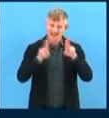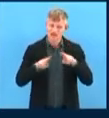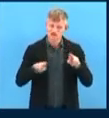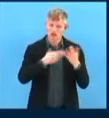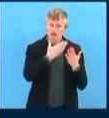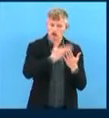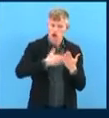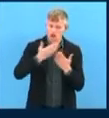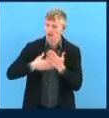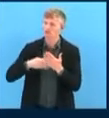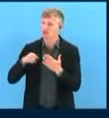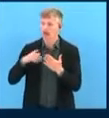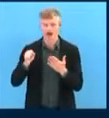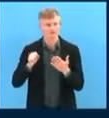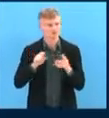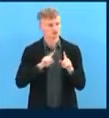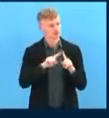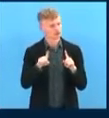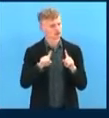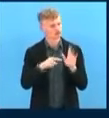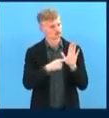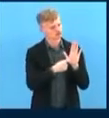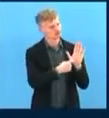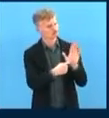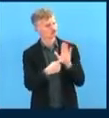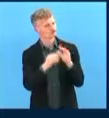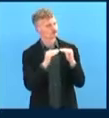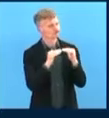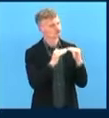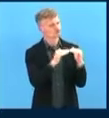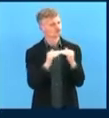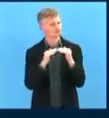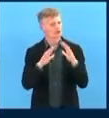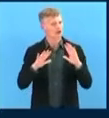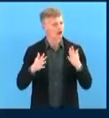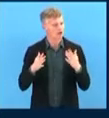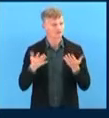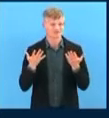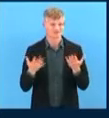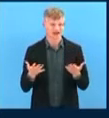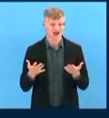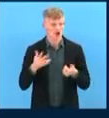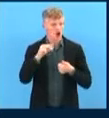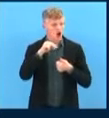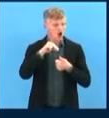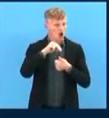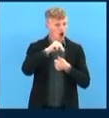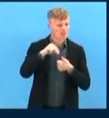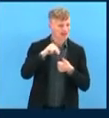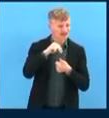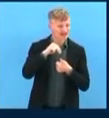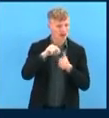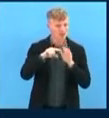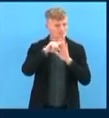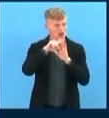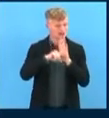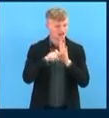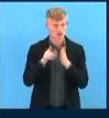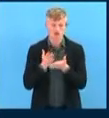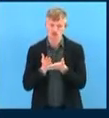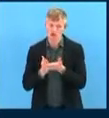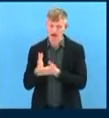their security in times of war. As a result of Armenian policy, rights of children, including the right to